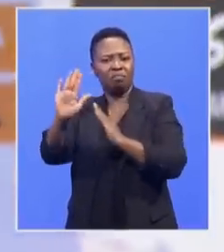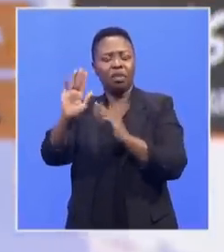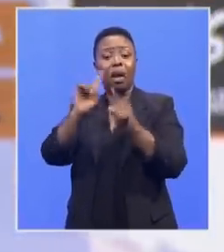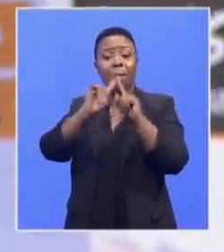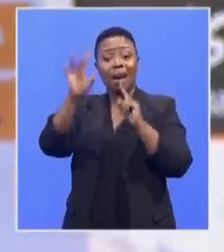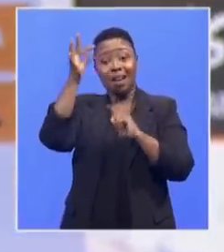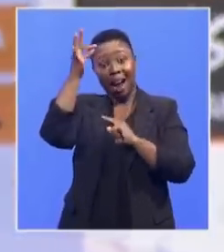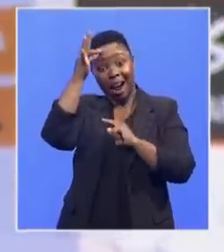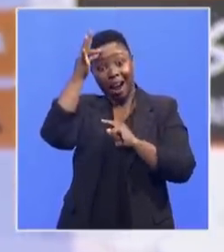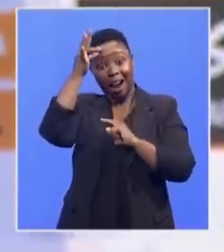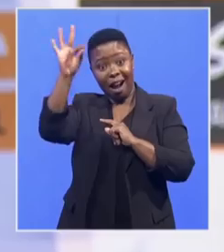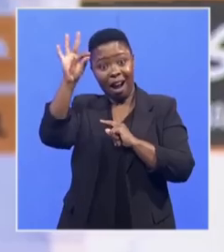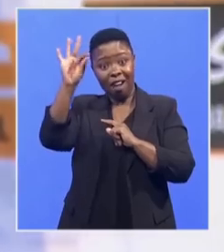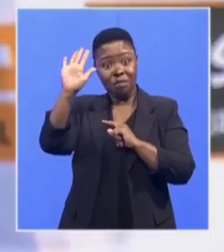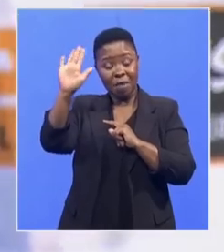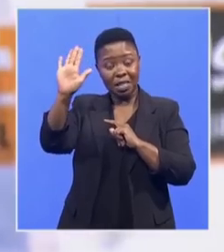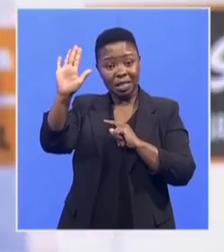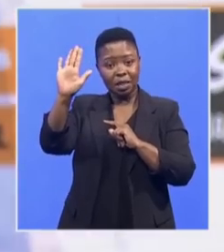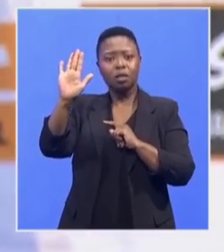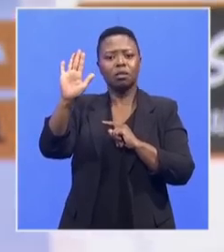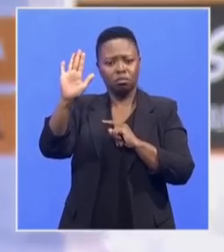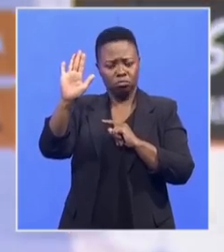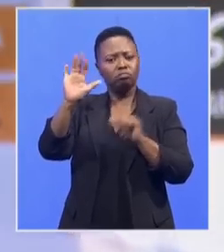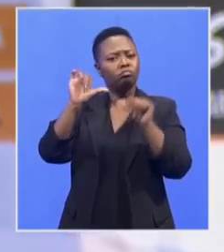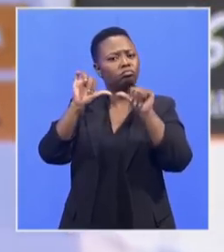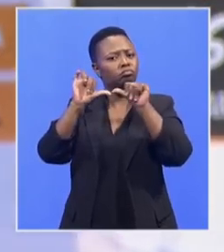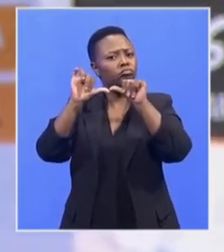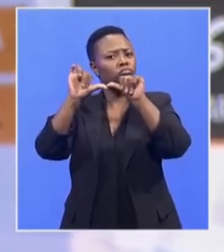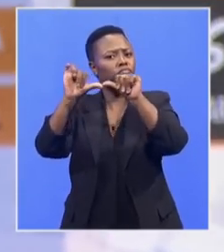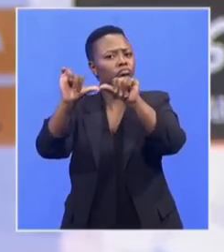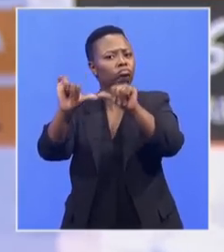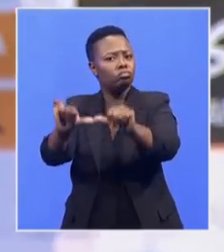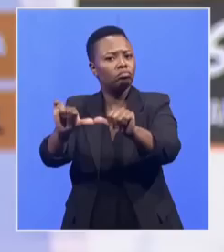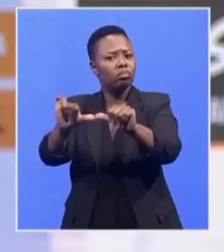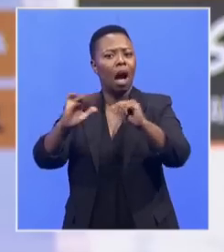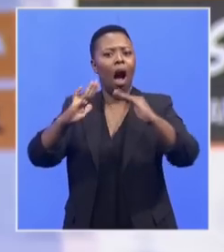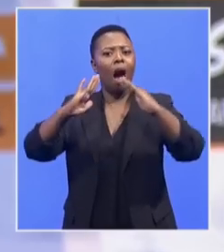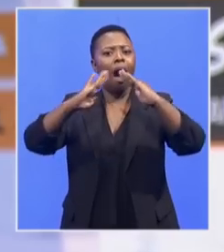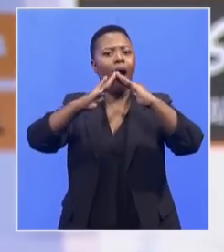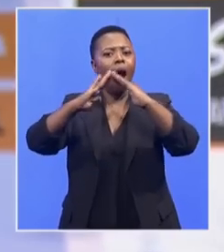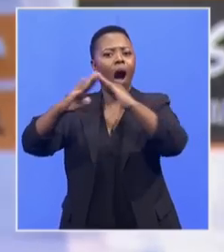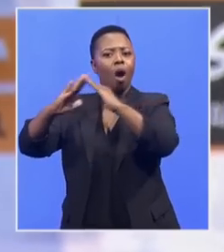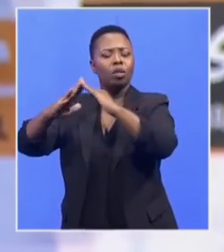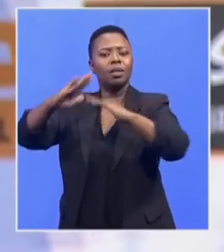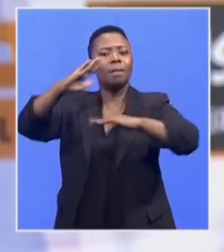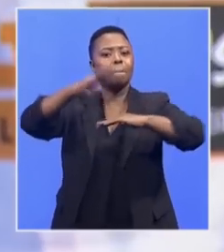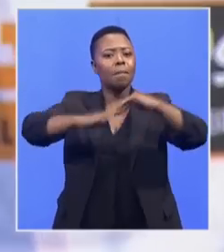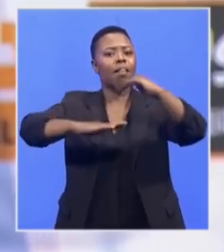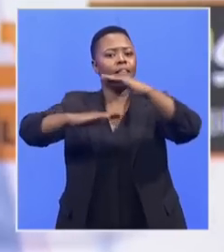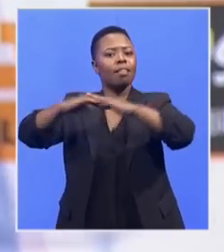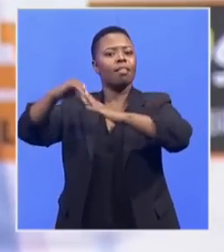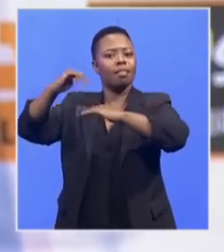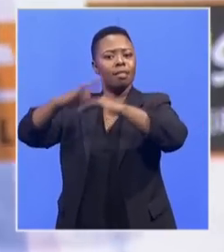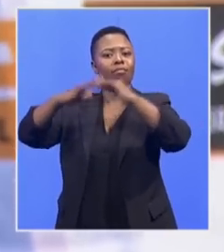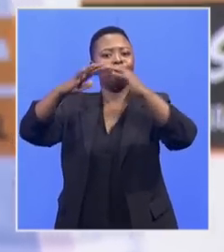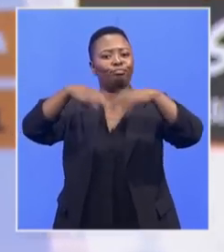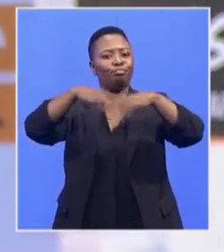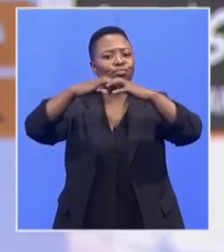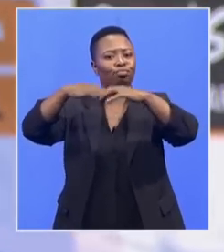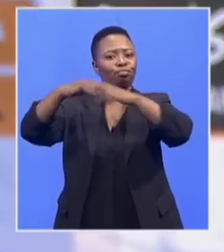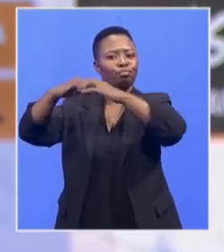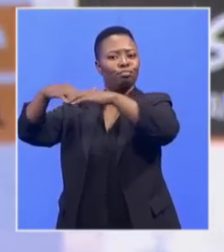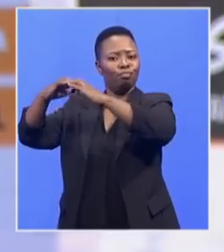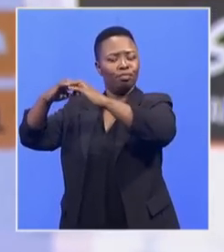government, having continued to build houses for our people and giving them